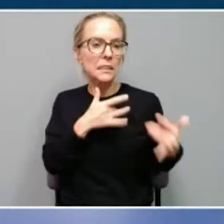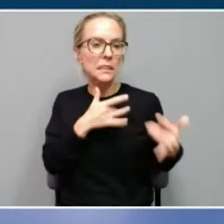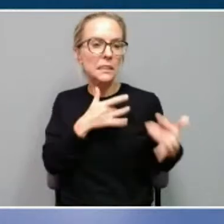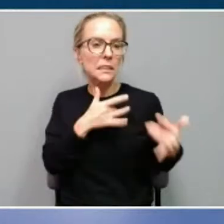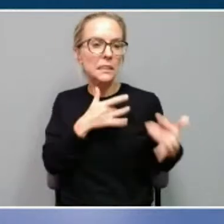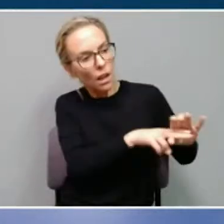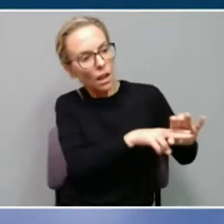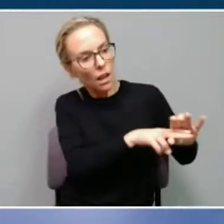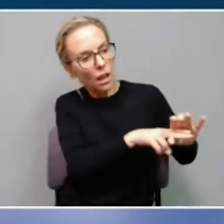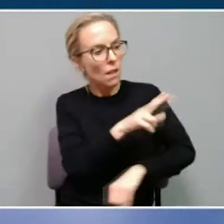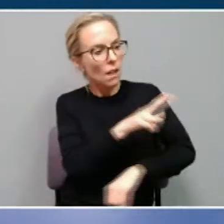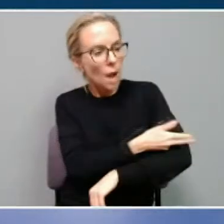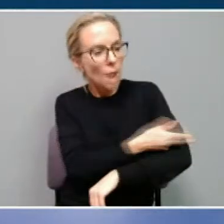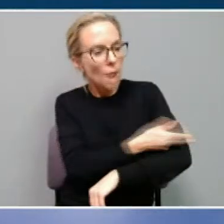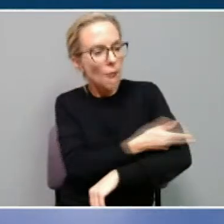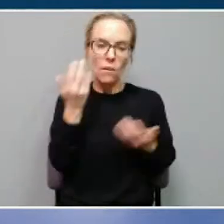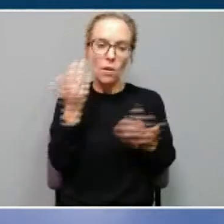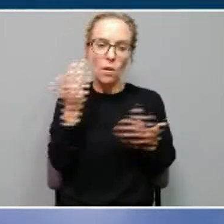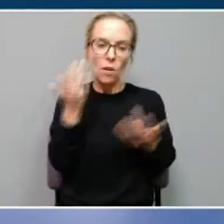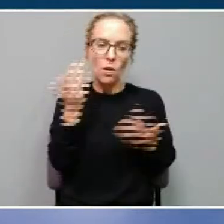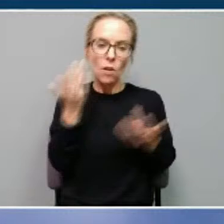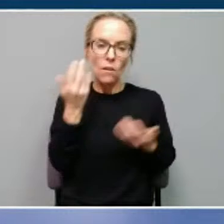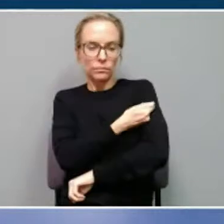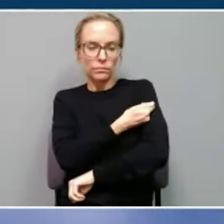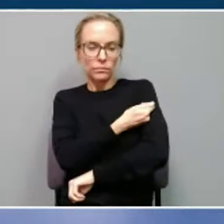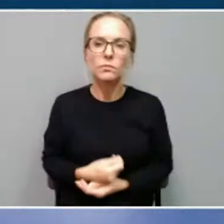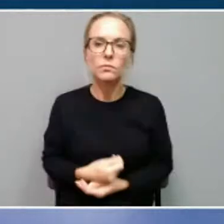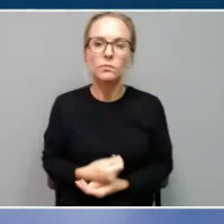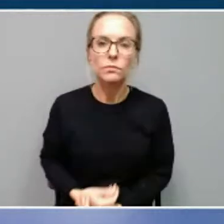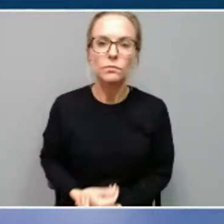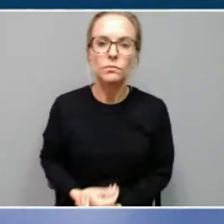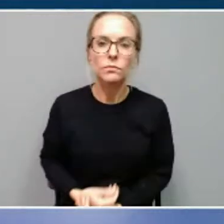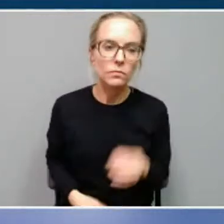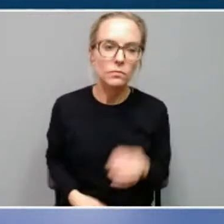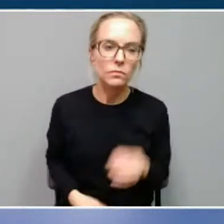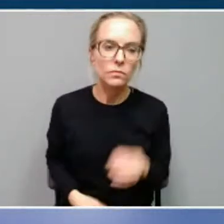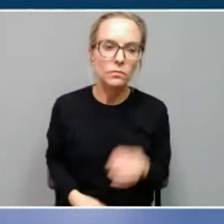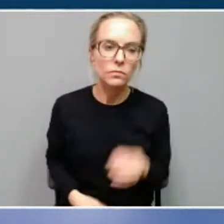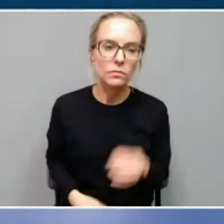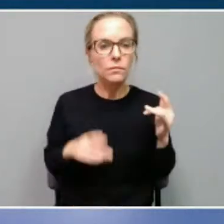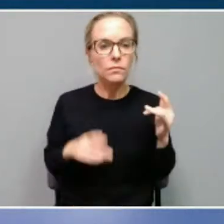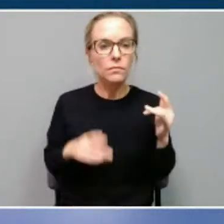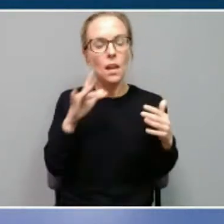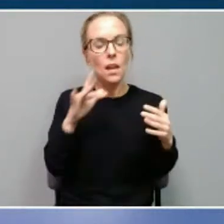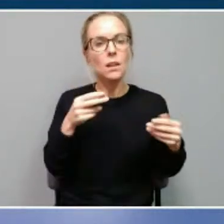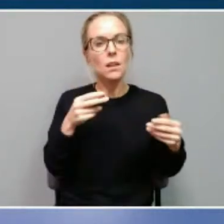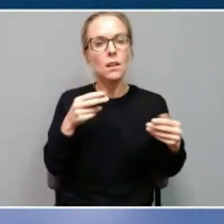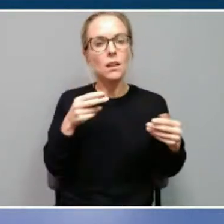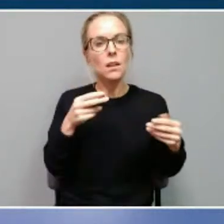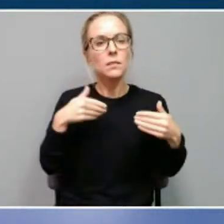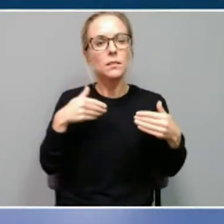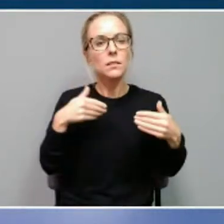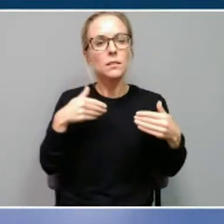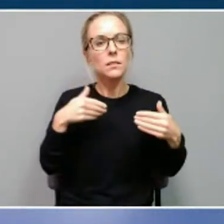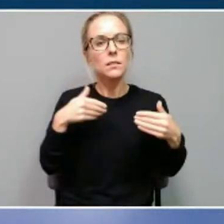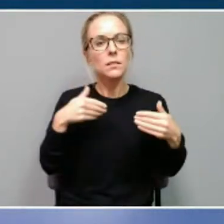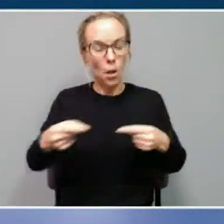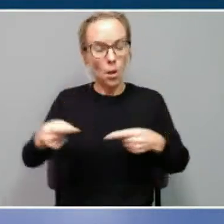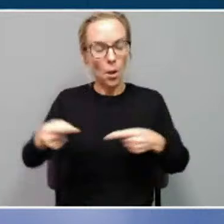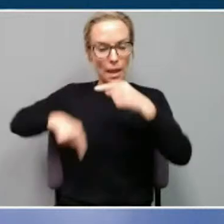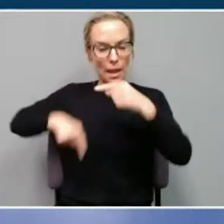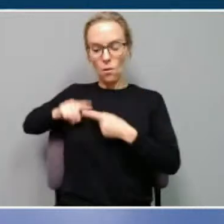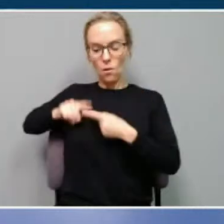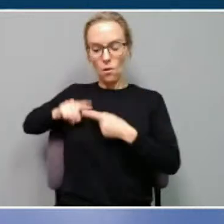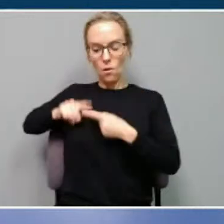get really sick. Let's look at that. If we go back from March, and that's that time that